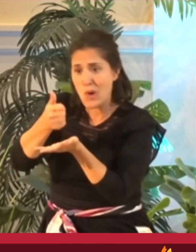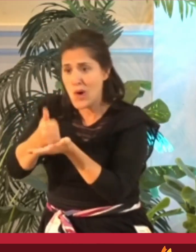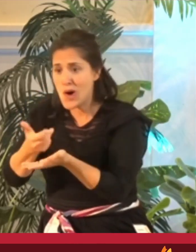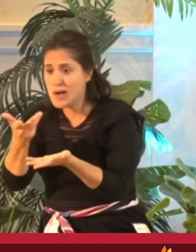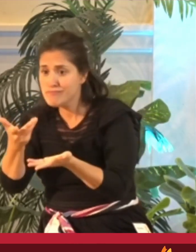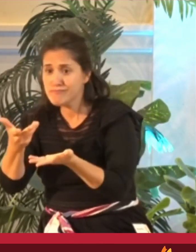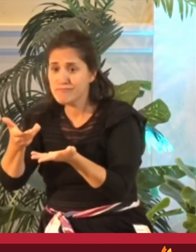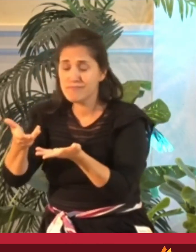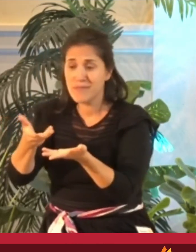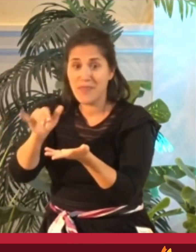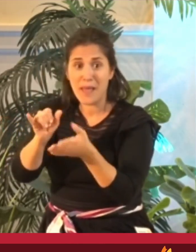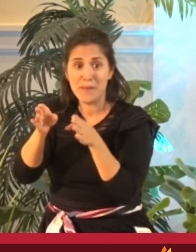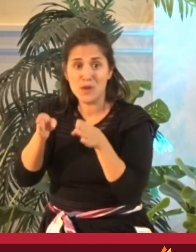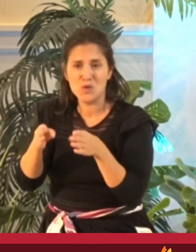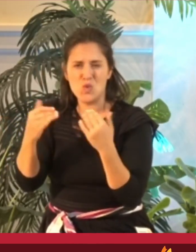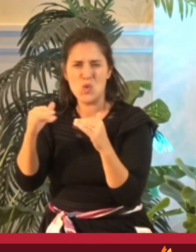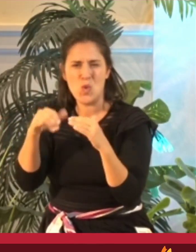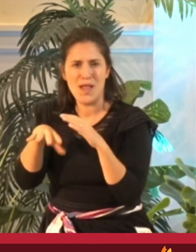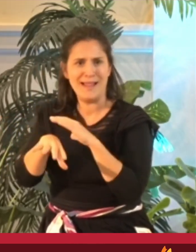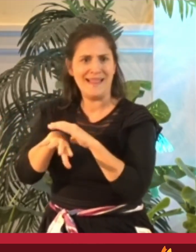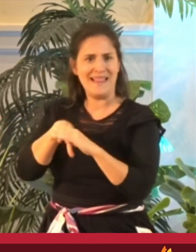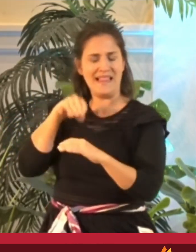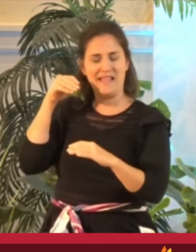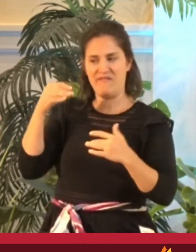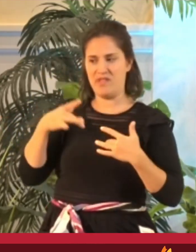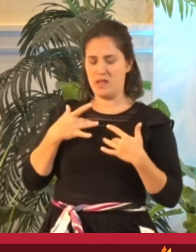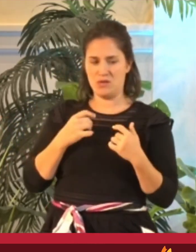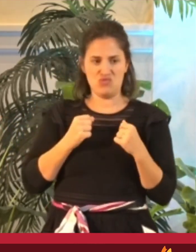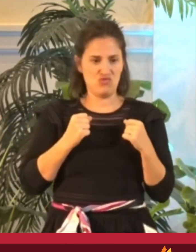strength, peace, or perspective.